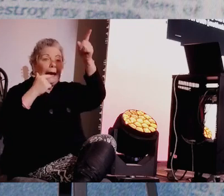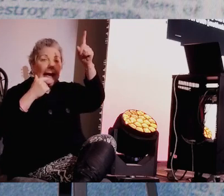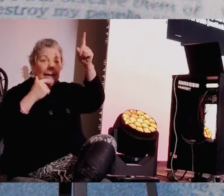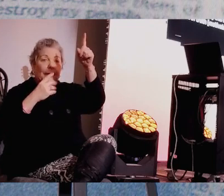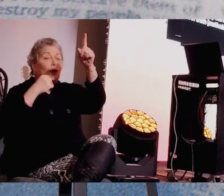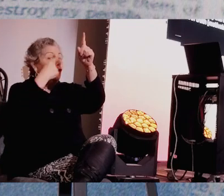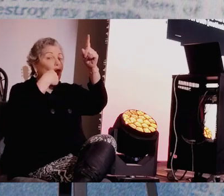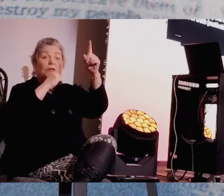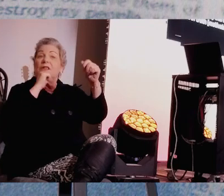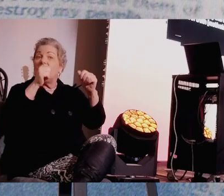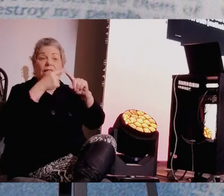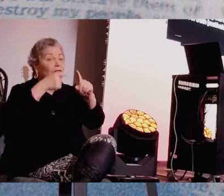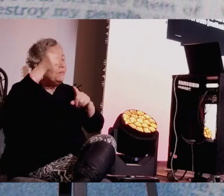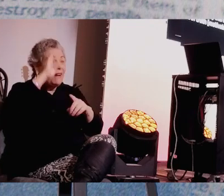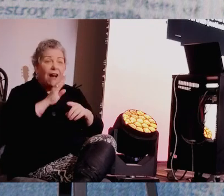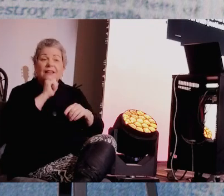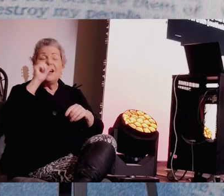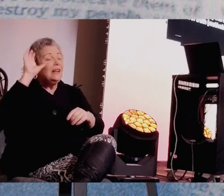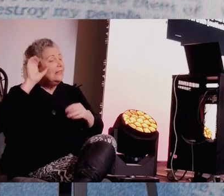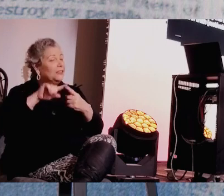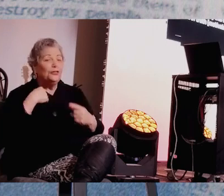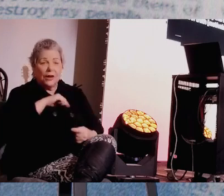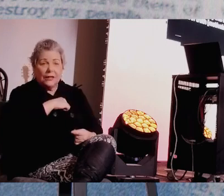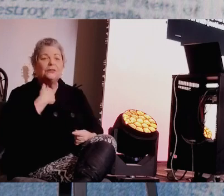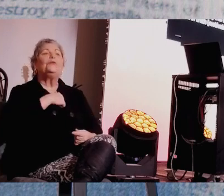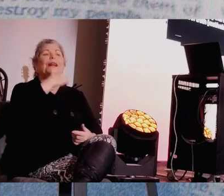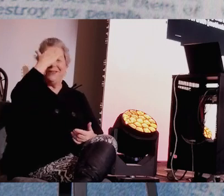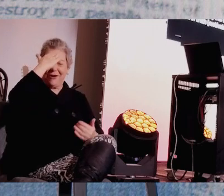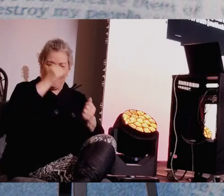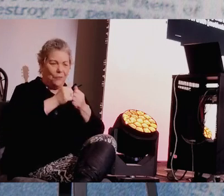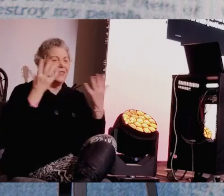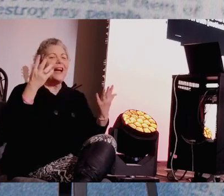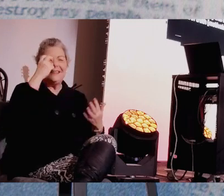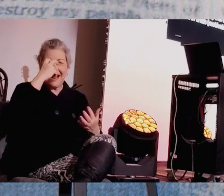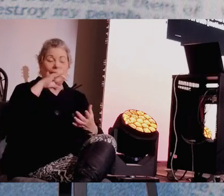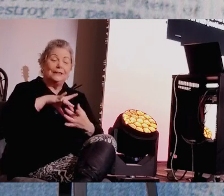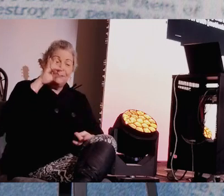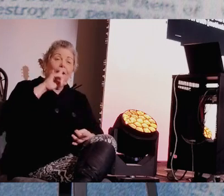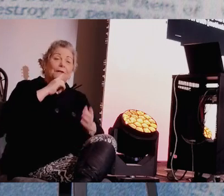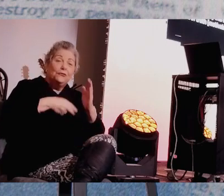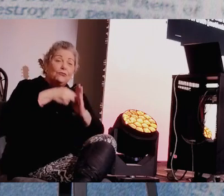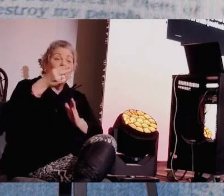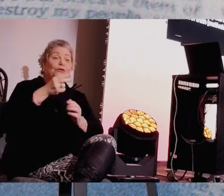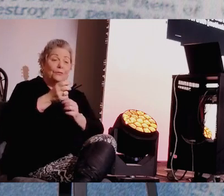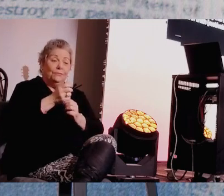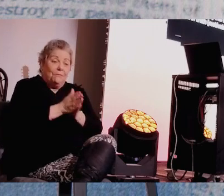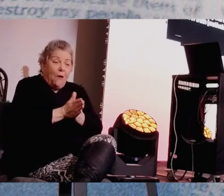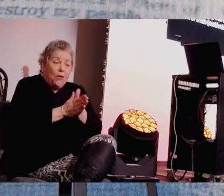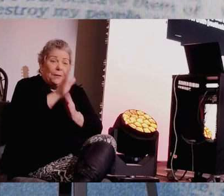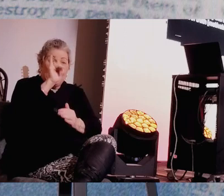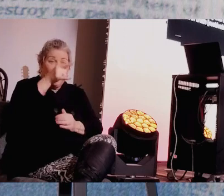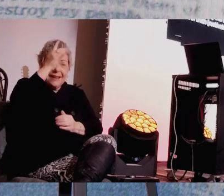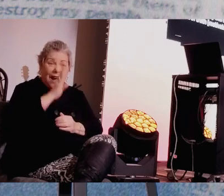is not of God does not listen to us. By this we know without a doubt the spirit of truth motivated by God,